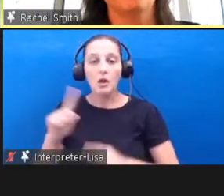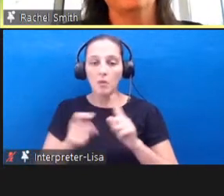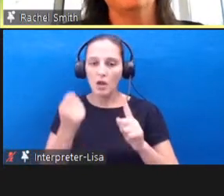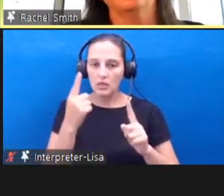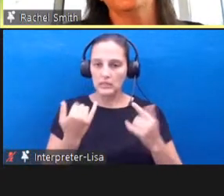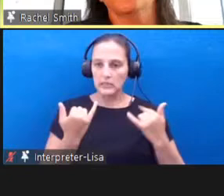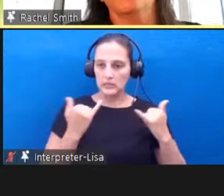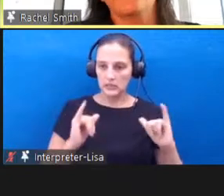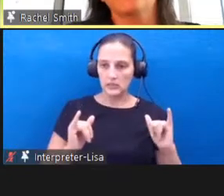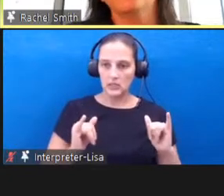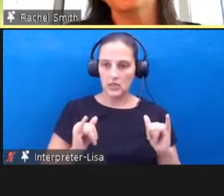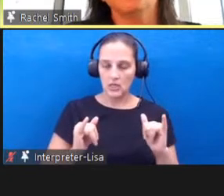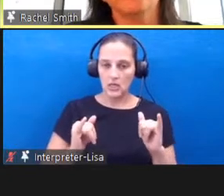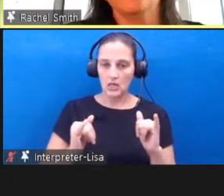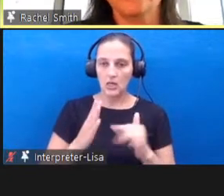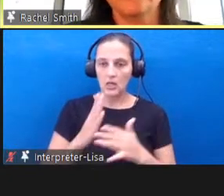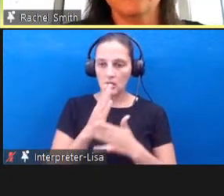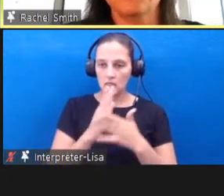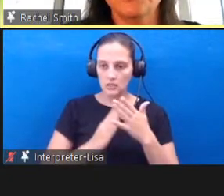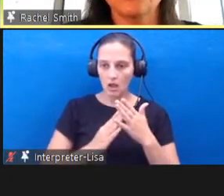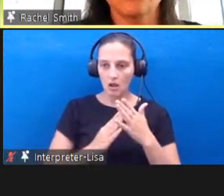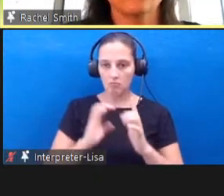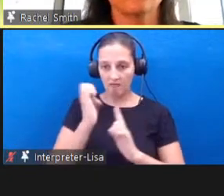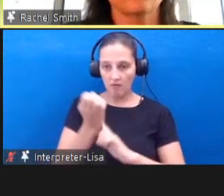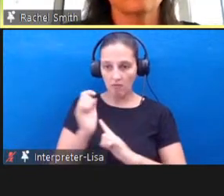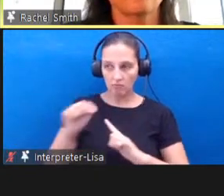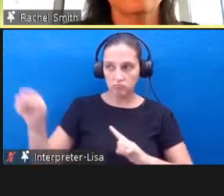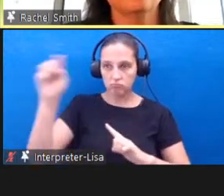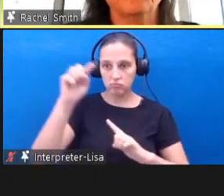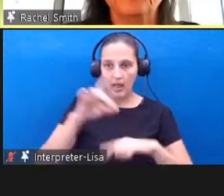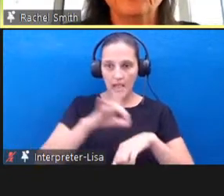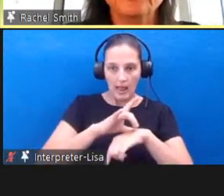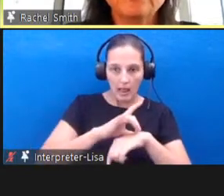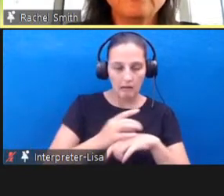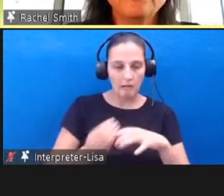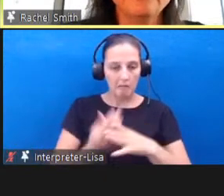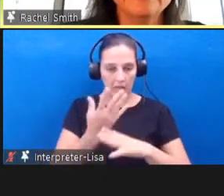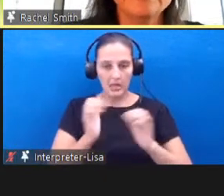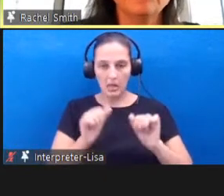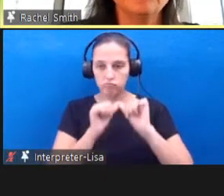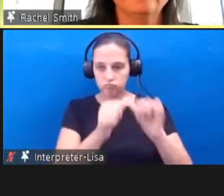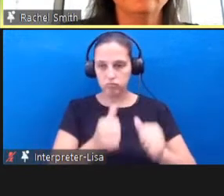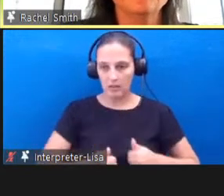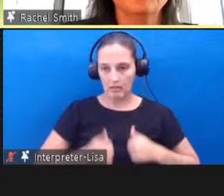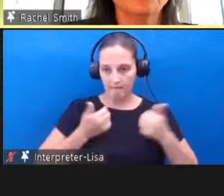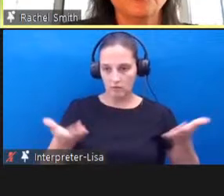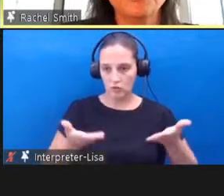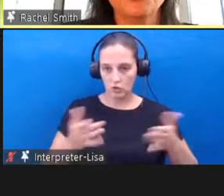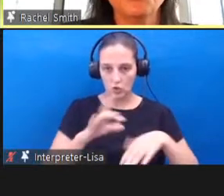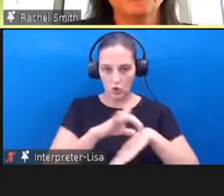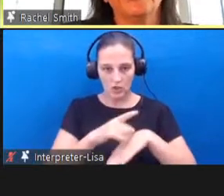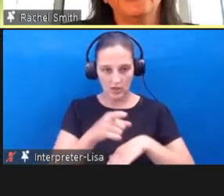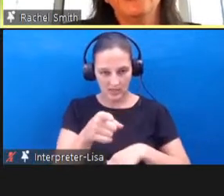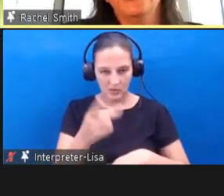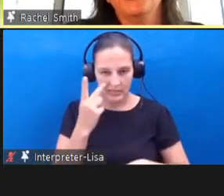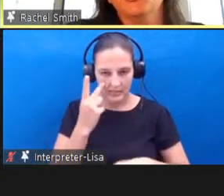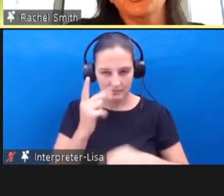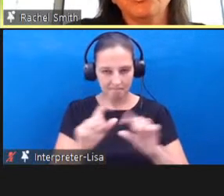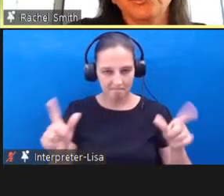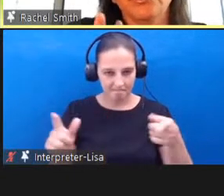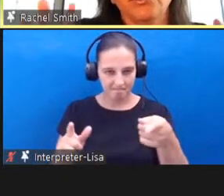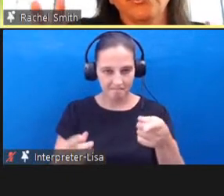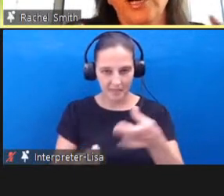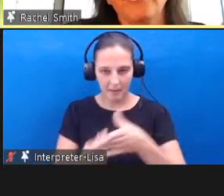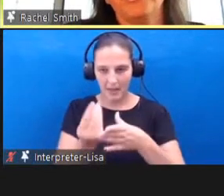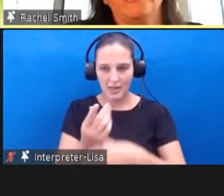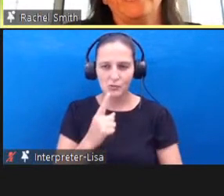extreme environments where animals and plants can subsist on Earth. And this is how the plant looks up close. It's this